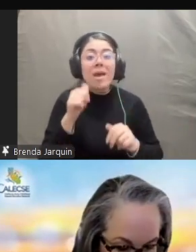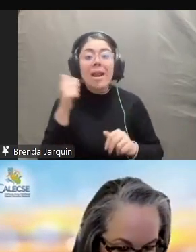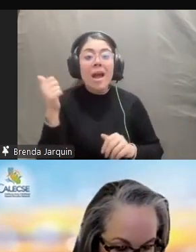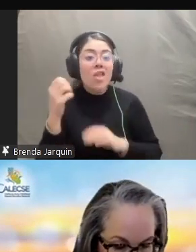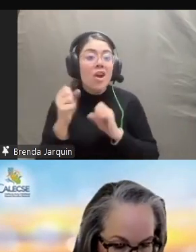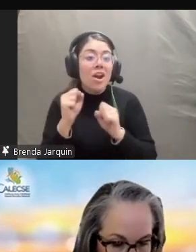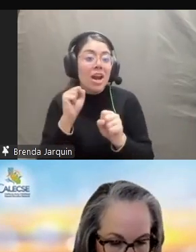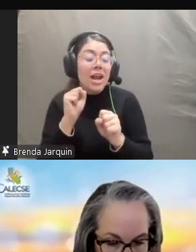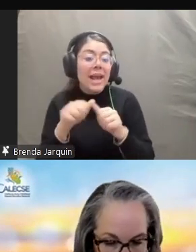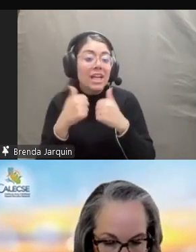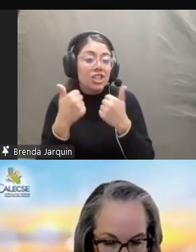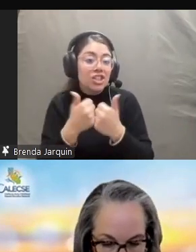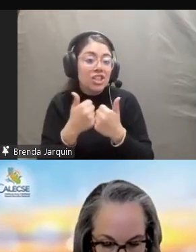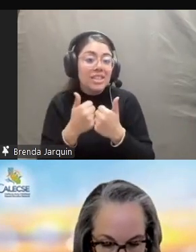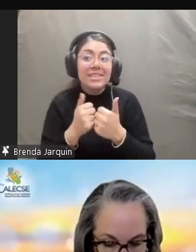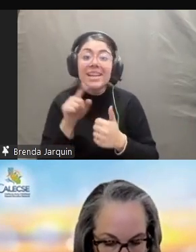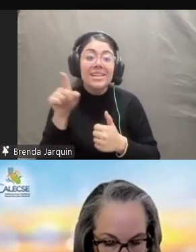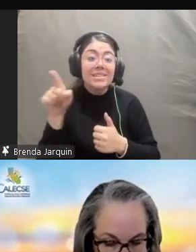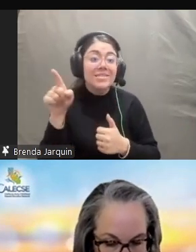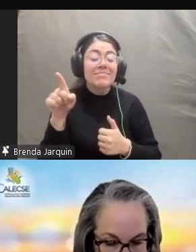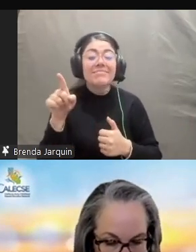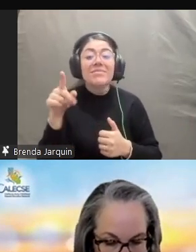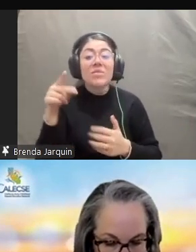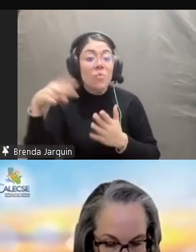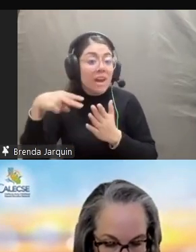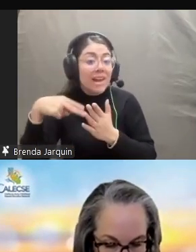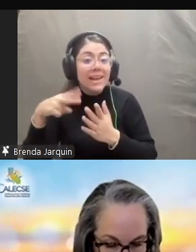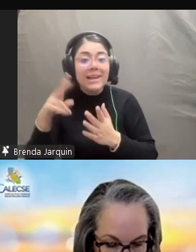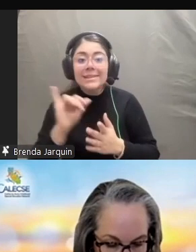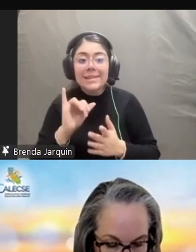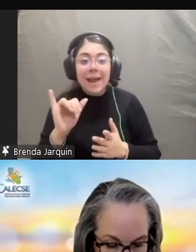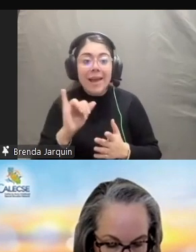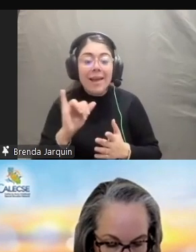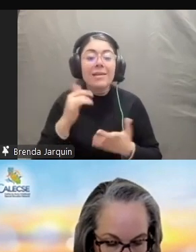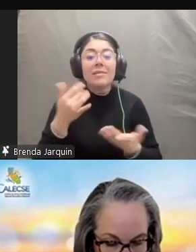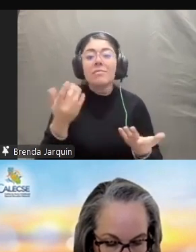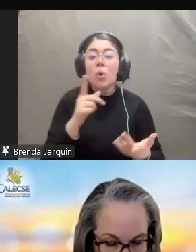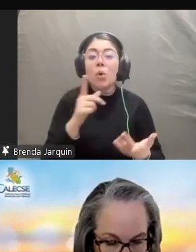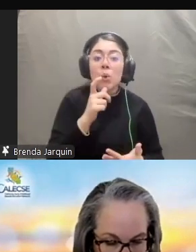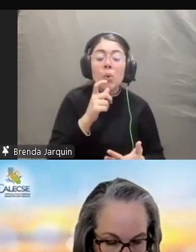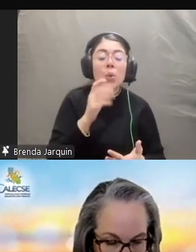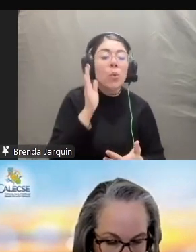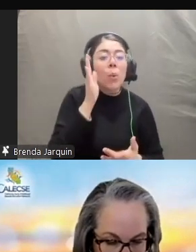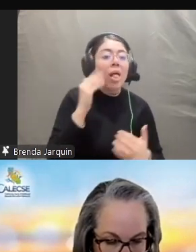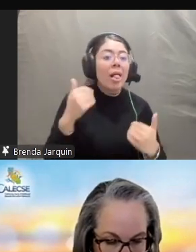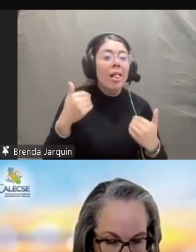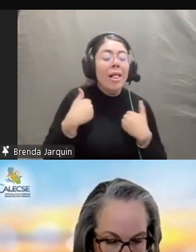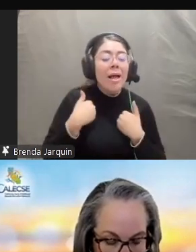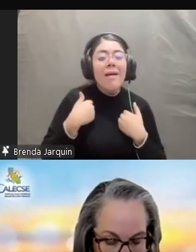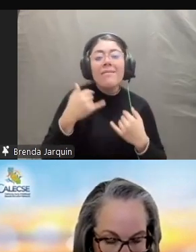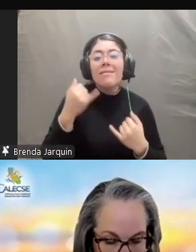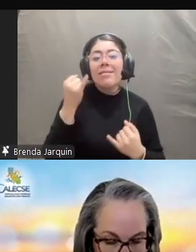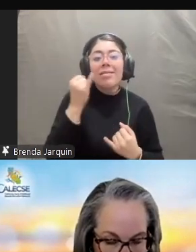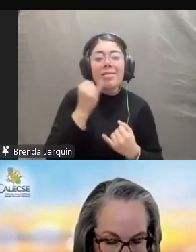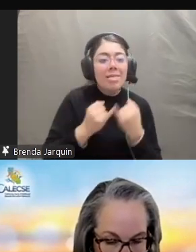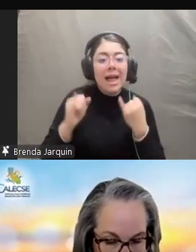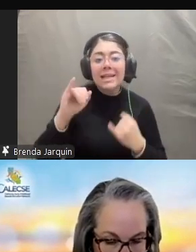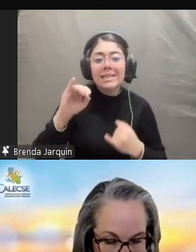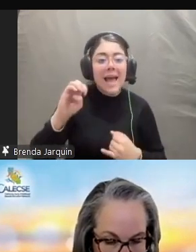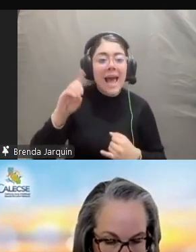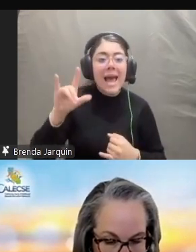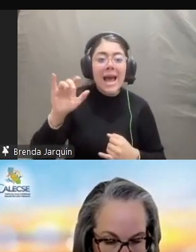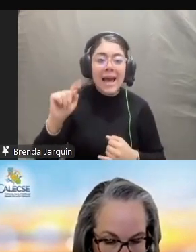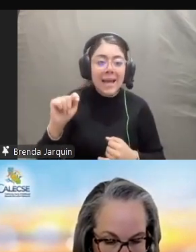going to be in charge and hold the master copy for all of the edits. So all of those things were things that we had to think about, and all those